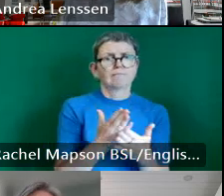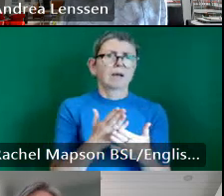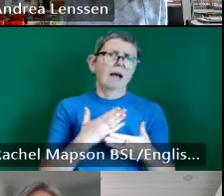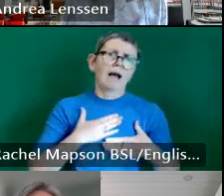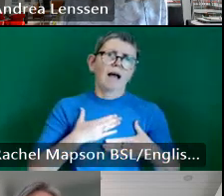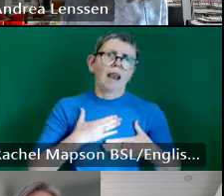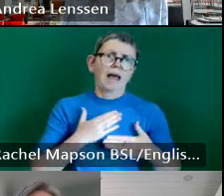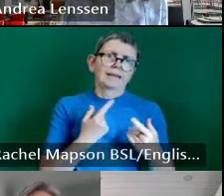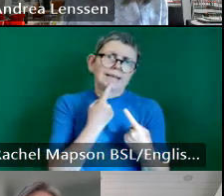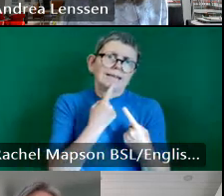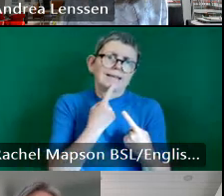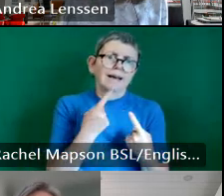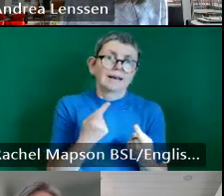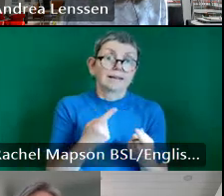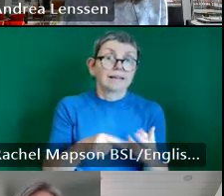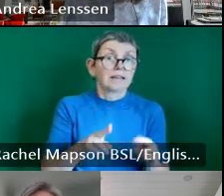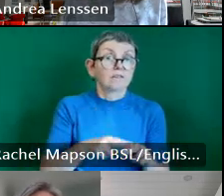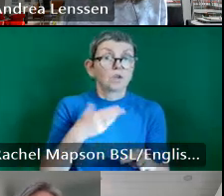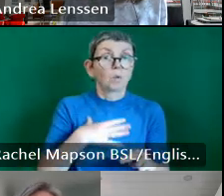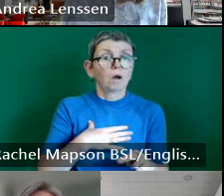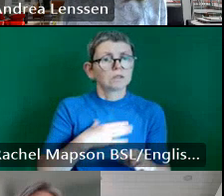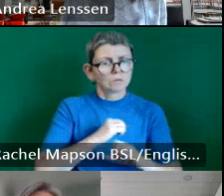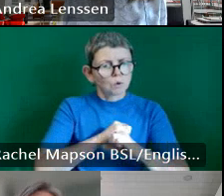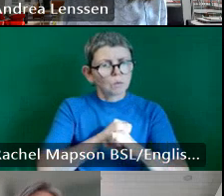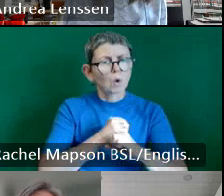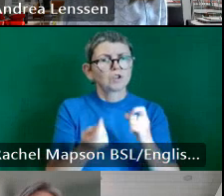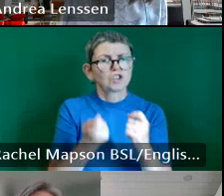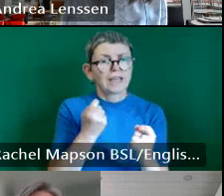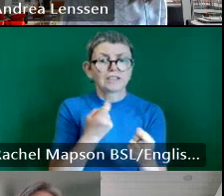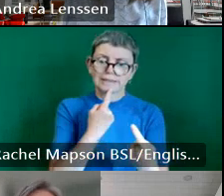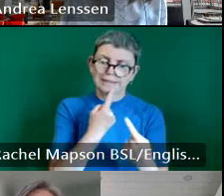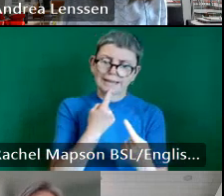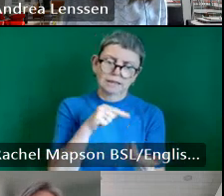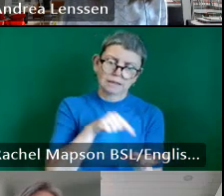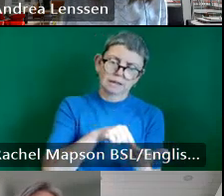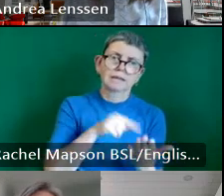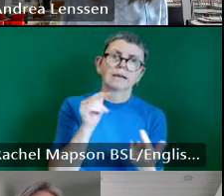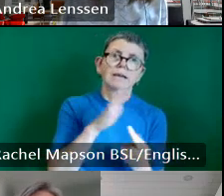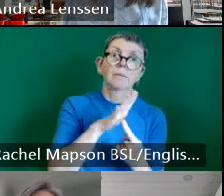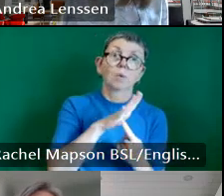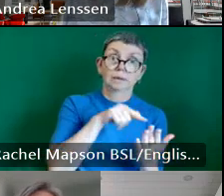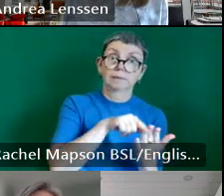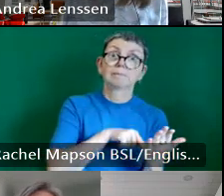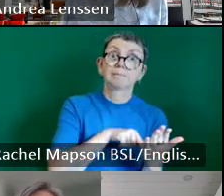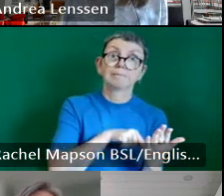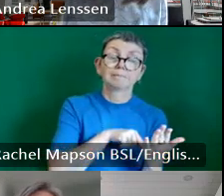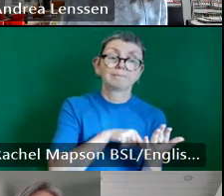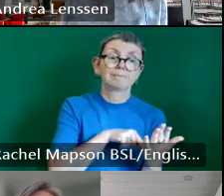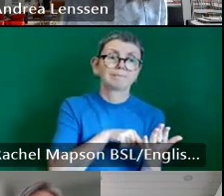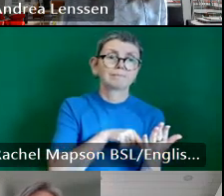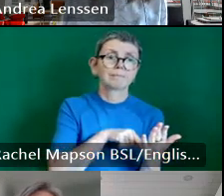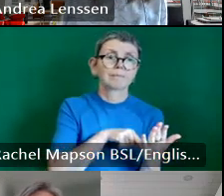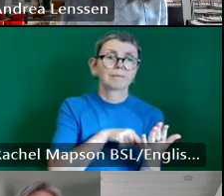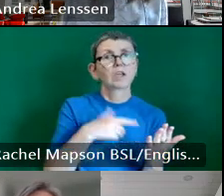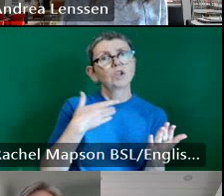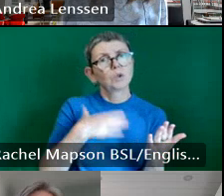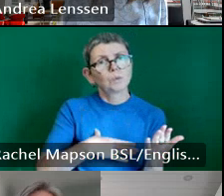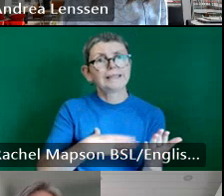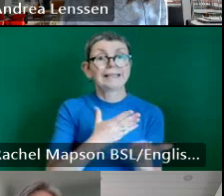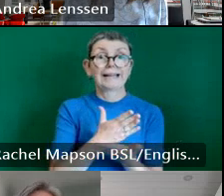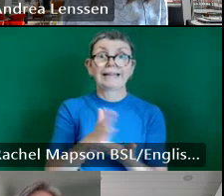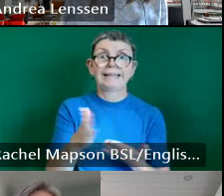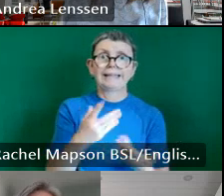and I think that if you want to advocate for change, data is definitely going to be one way to do it. You know, you have to have clear data to say